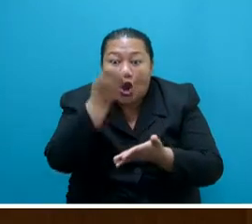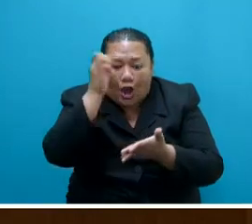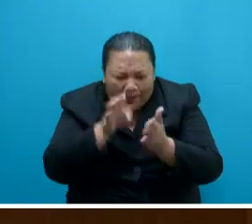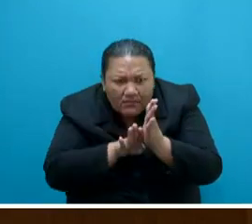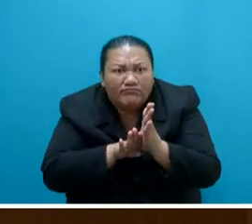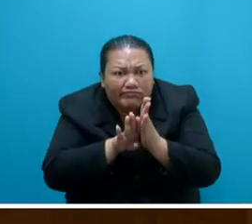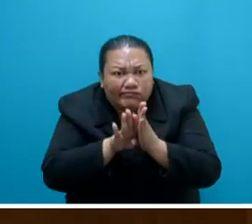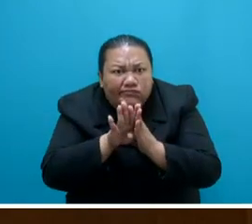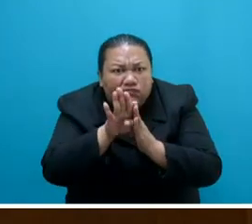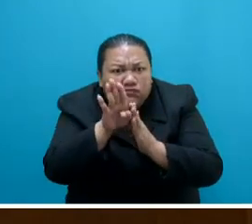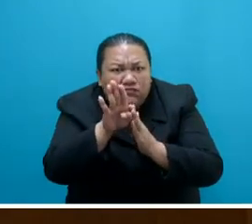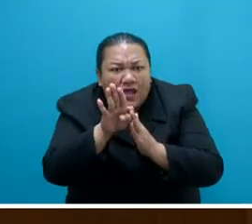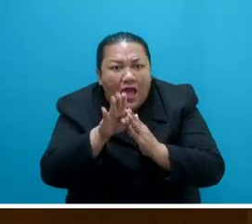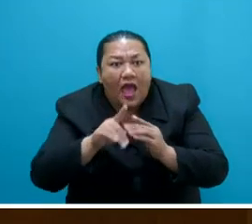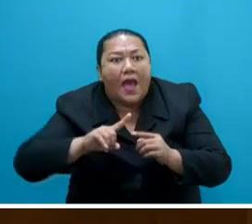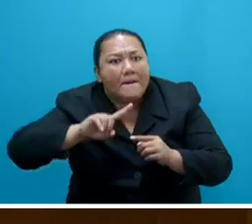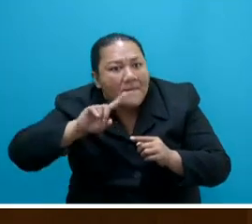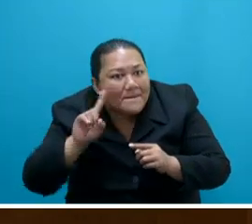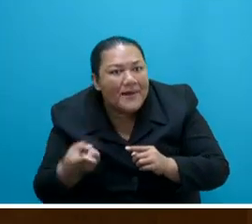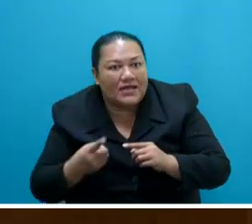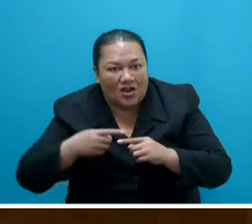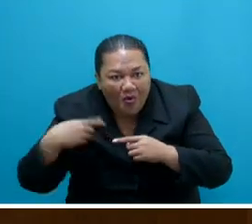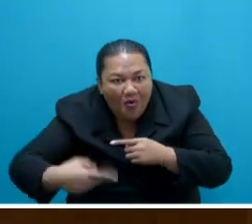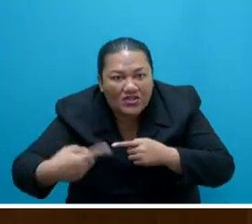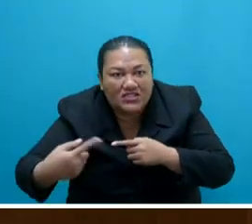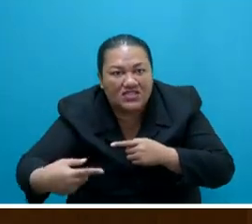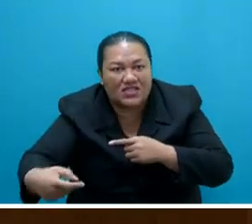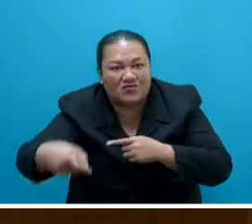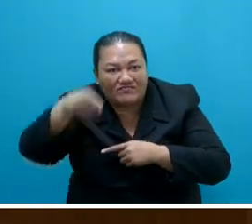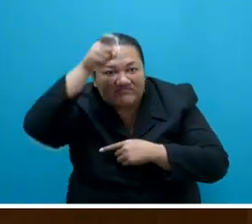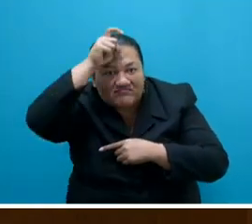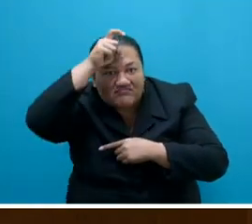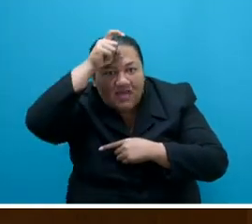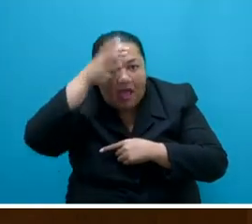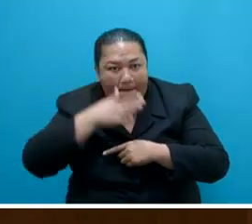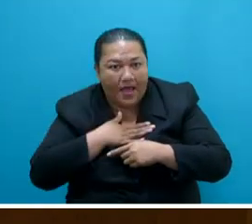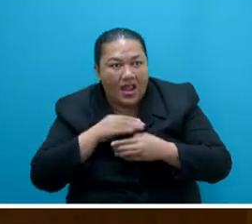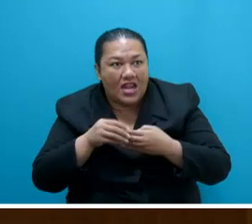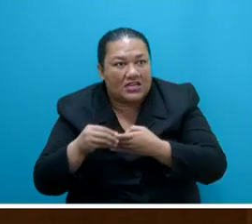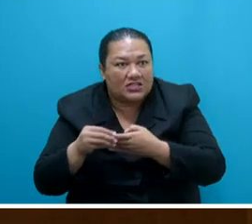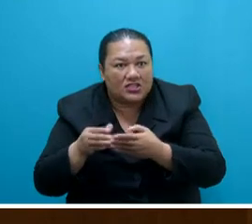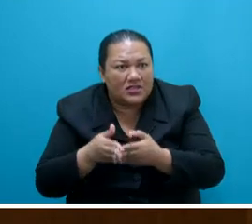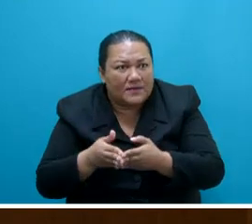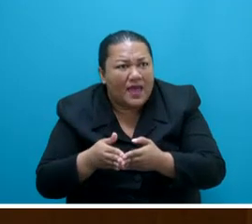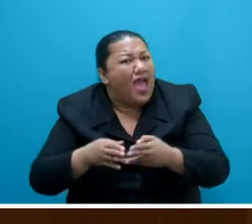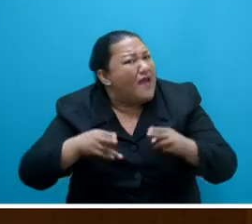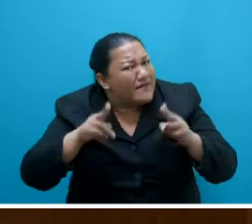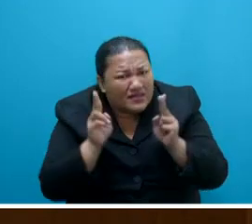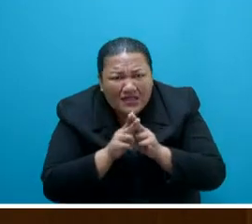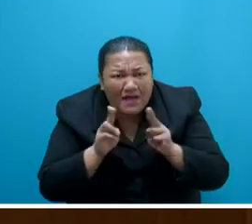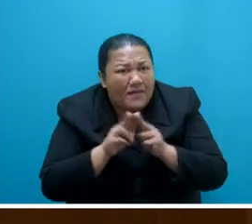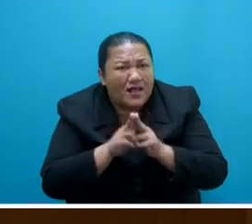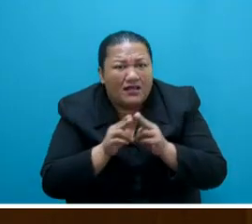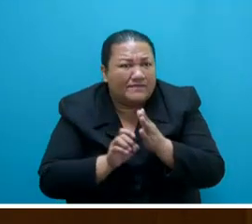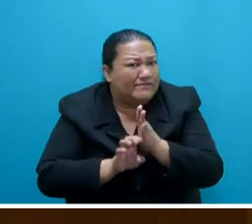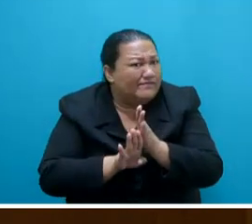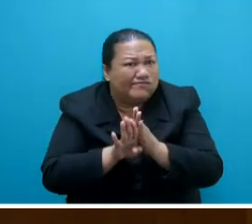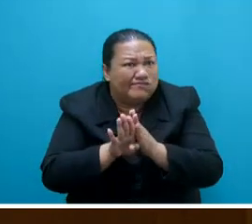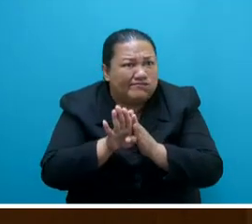years. As per capita income is more than double, as unemployment